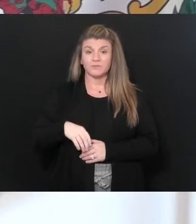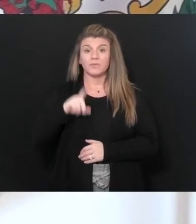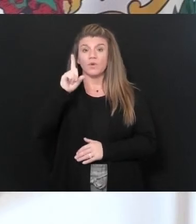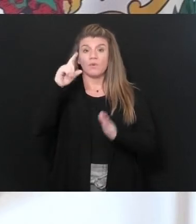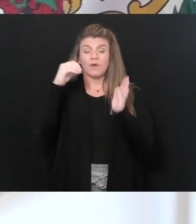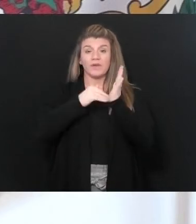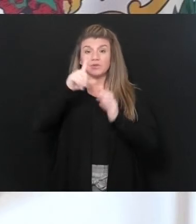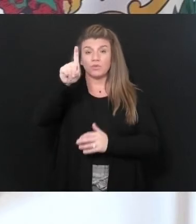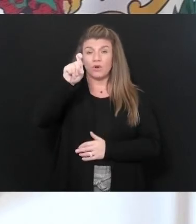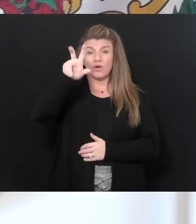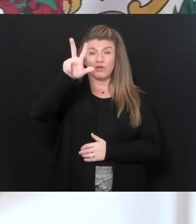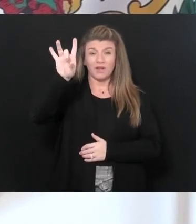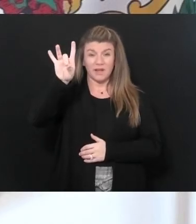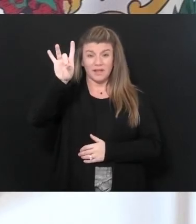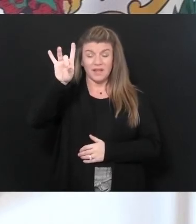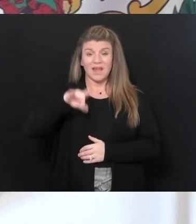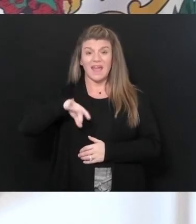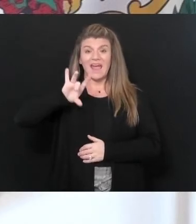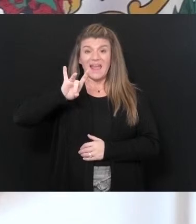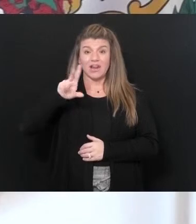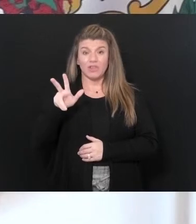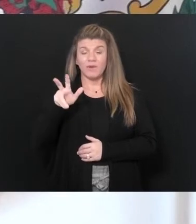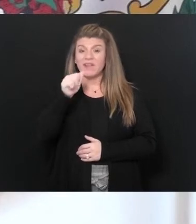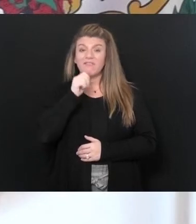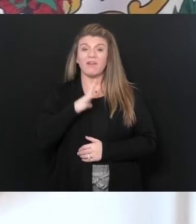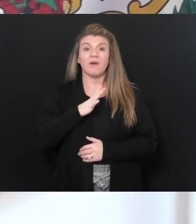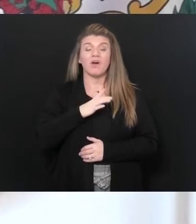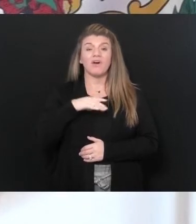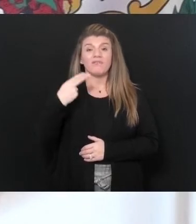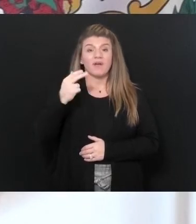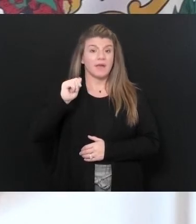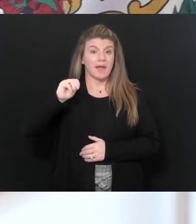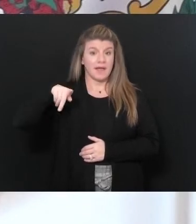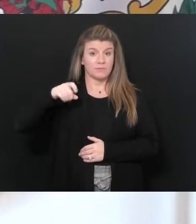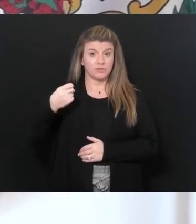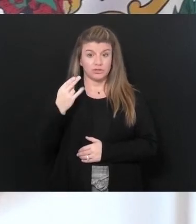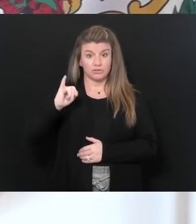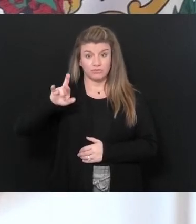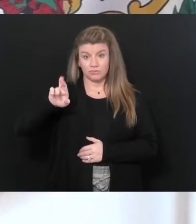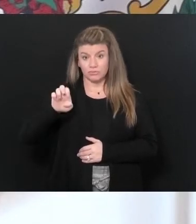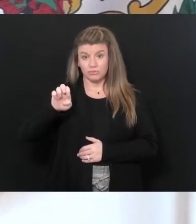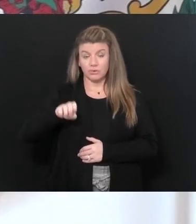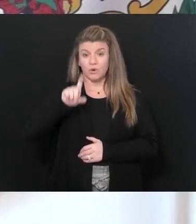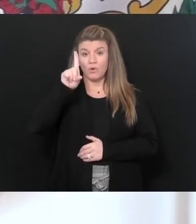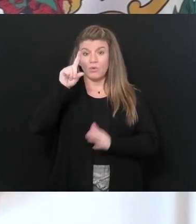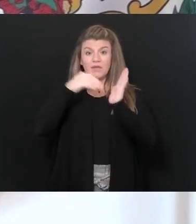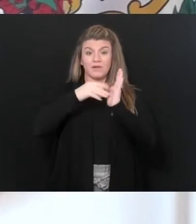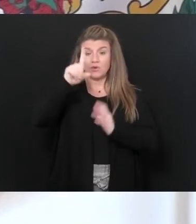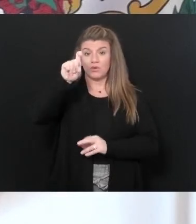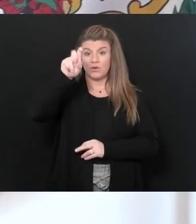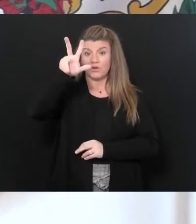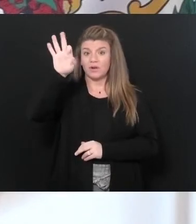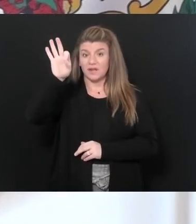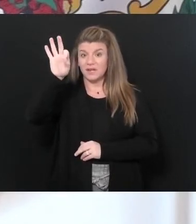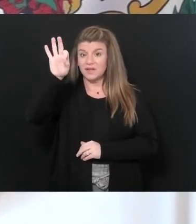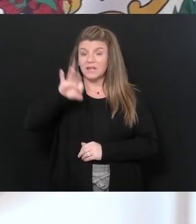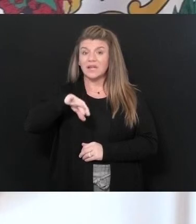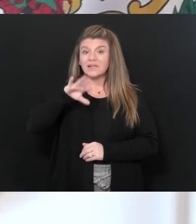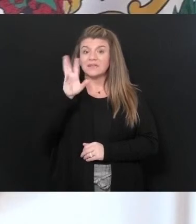Our 1138th death, an 83-year-old female from Hampshire County. Our 1139th